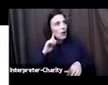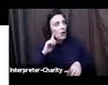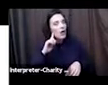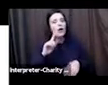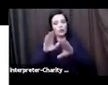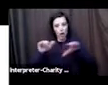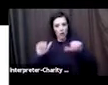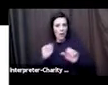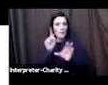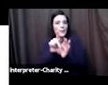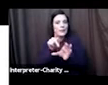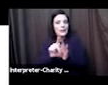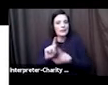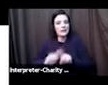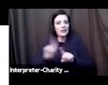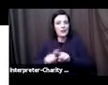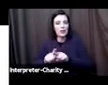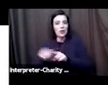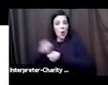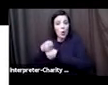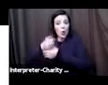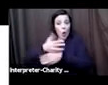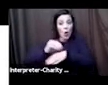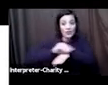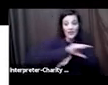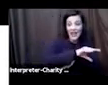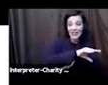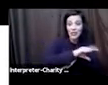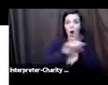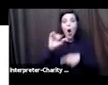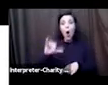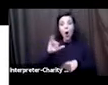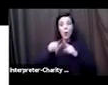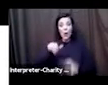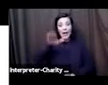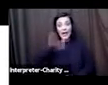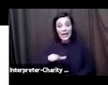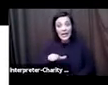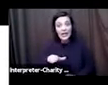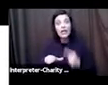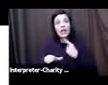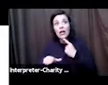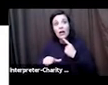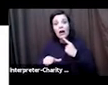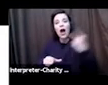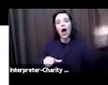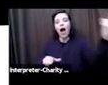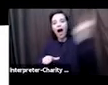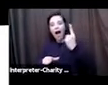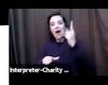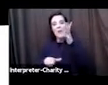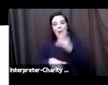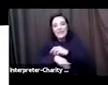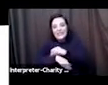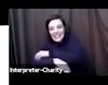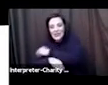and kind of get that cause and effect idea from communication, like, oh, when I hit this, mom will come running and give me tickles. And so that really